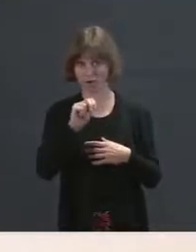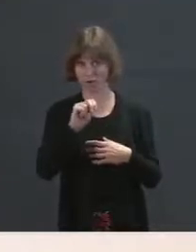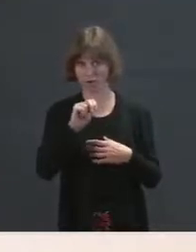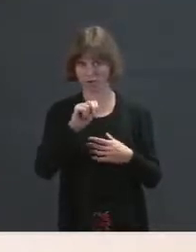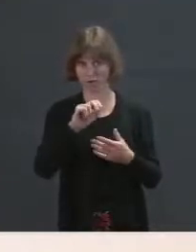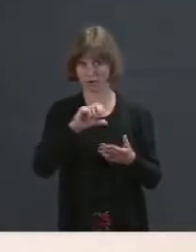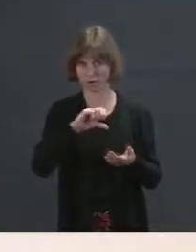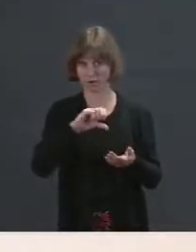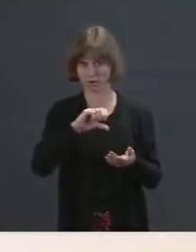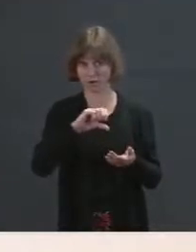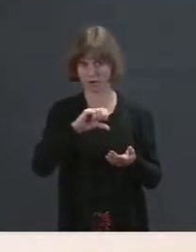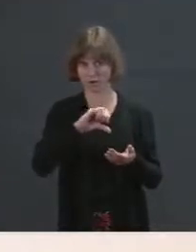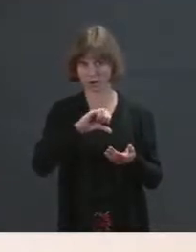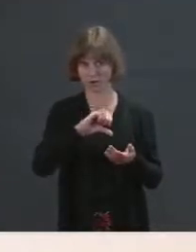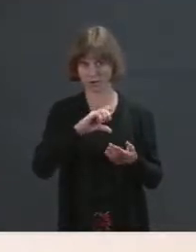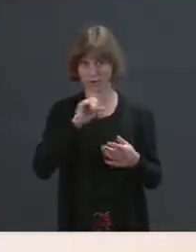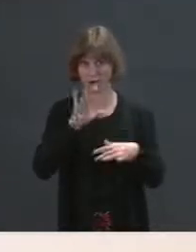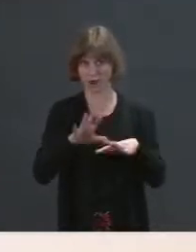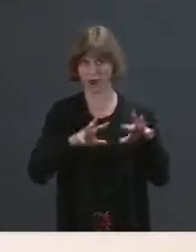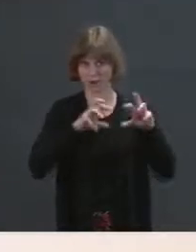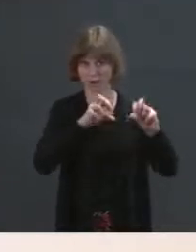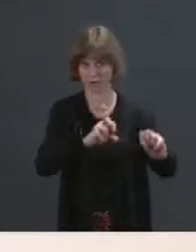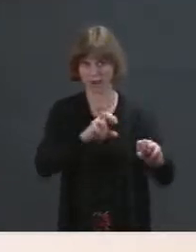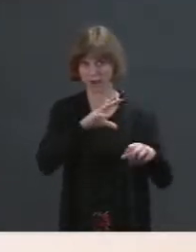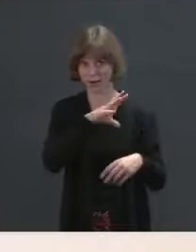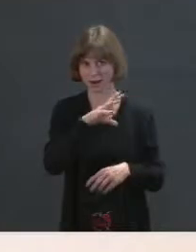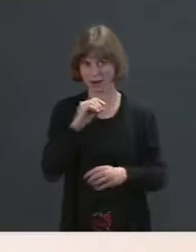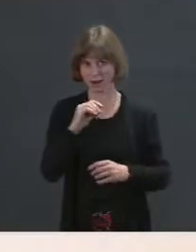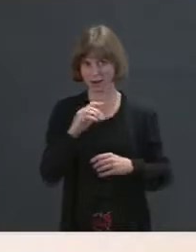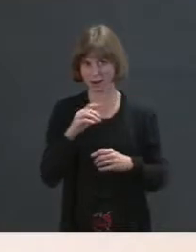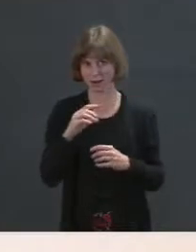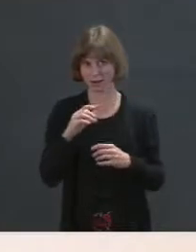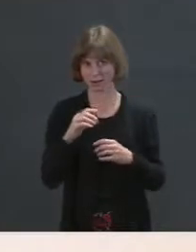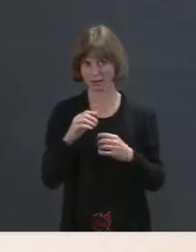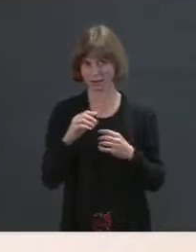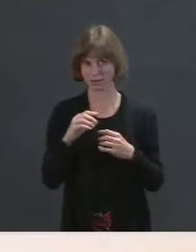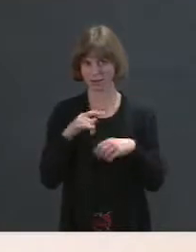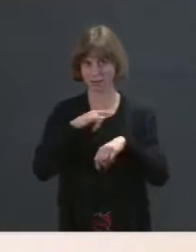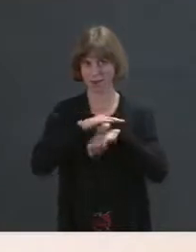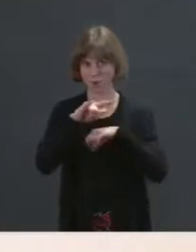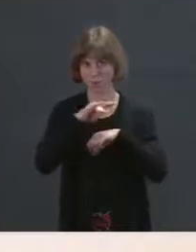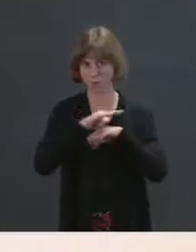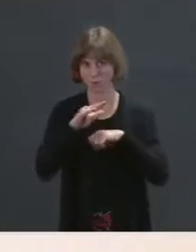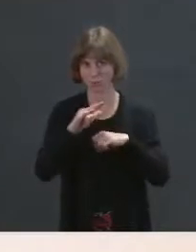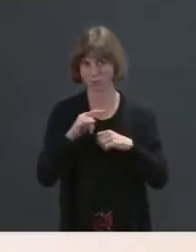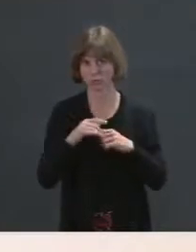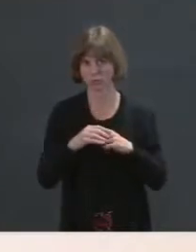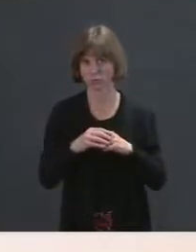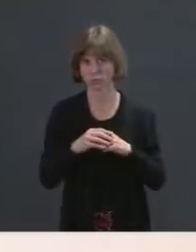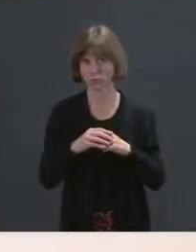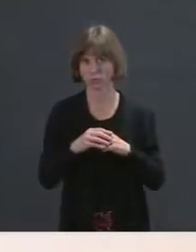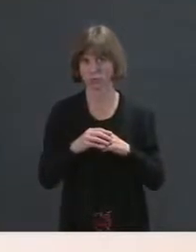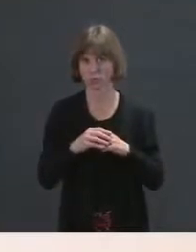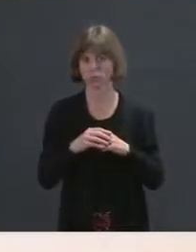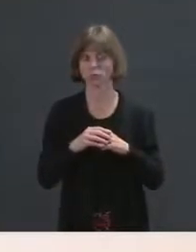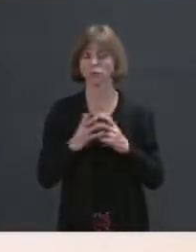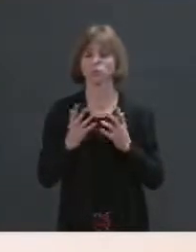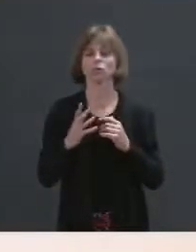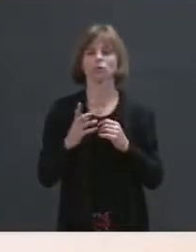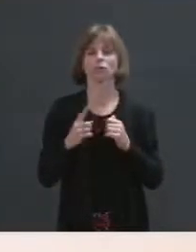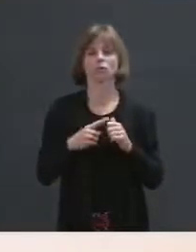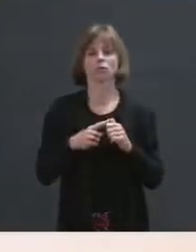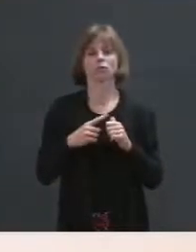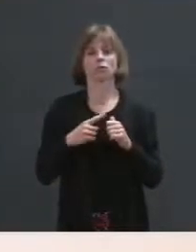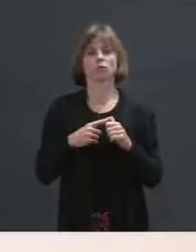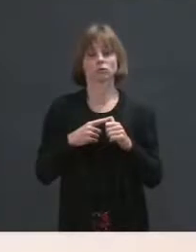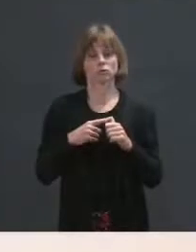Iraq by attacking the green zones and the Erbil airport recently? Well, first,